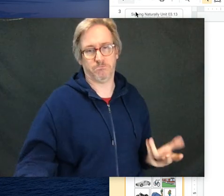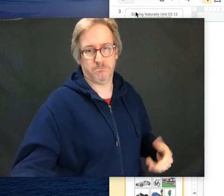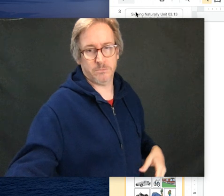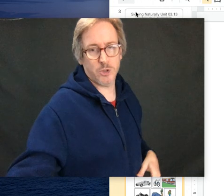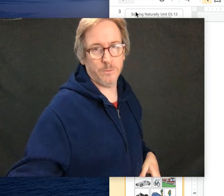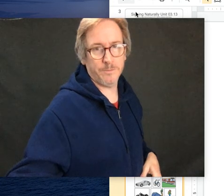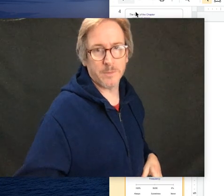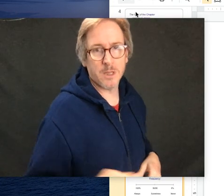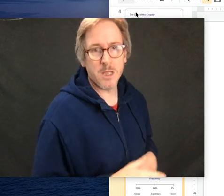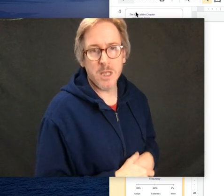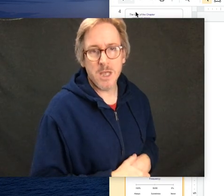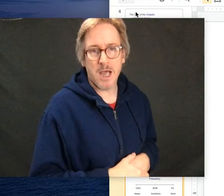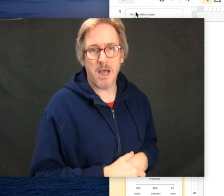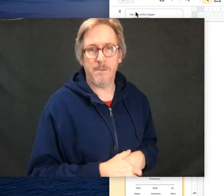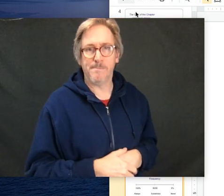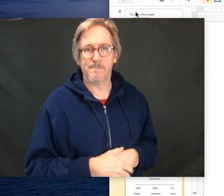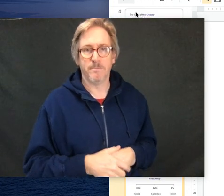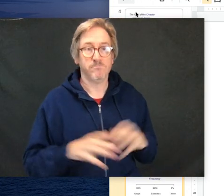Cool.